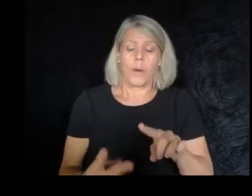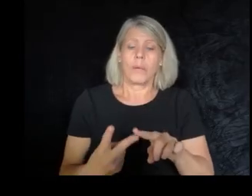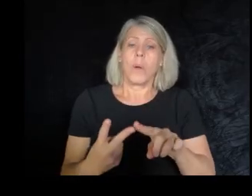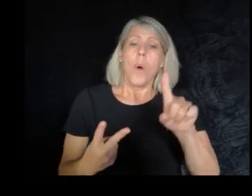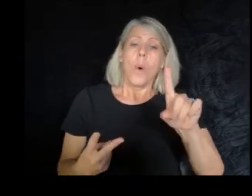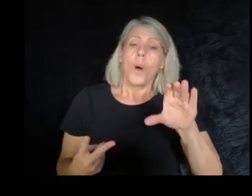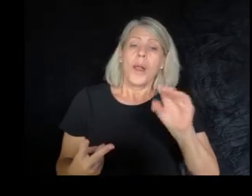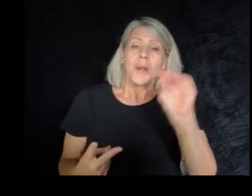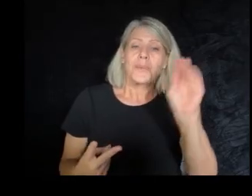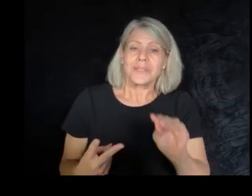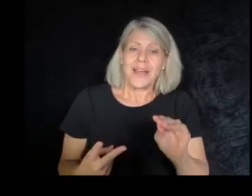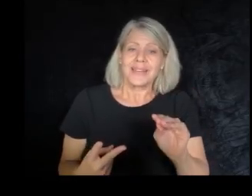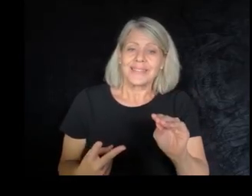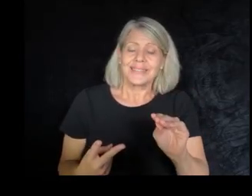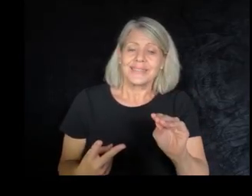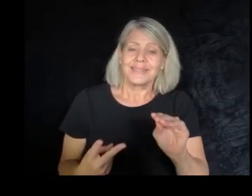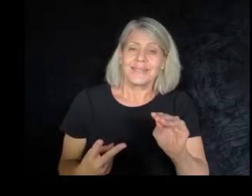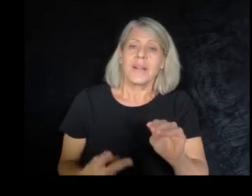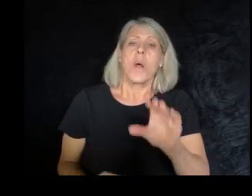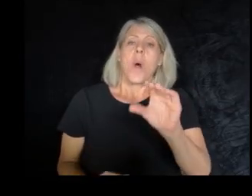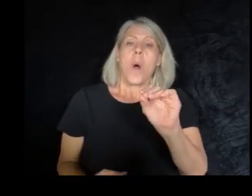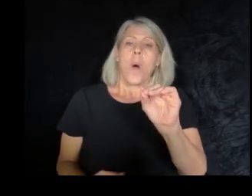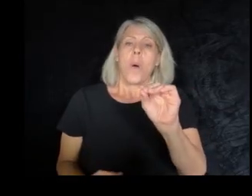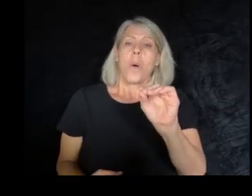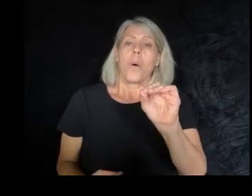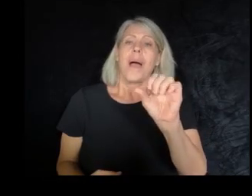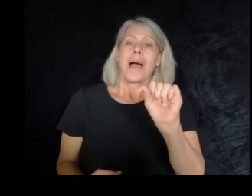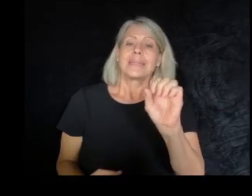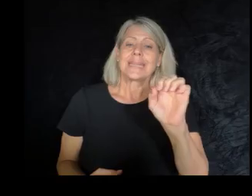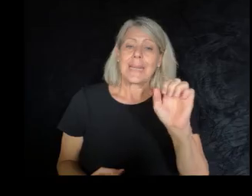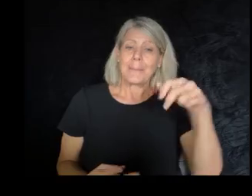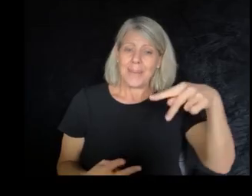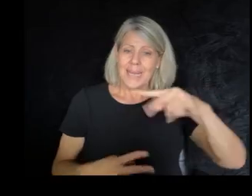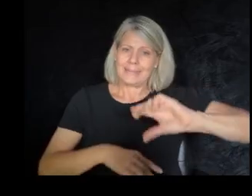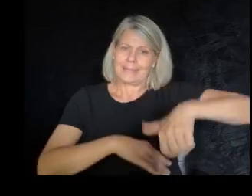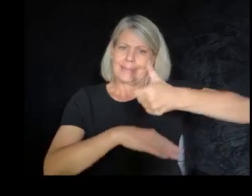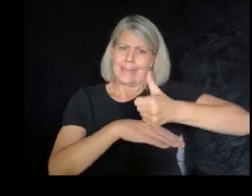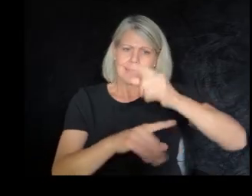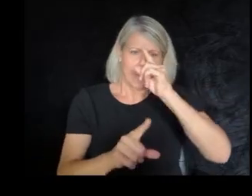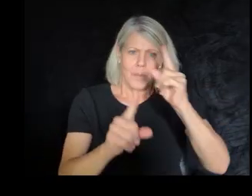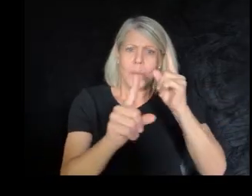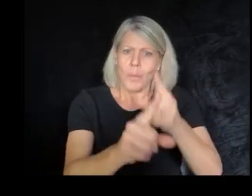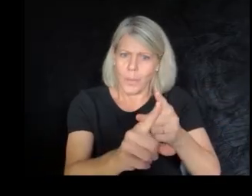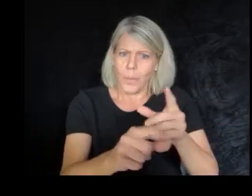and this target is set by the Office of Special Education Programs, OSEP.